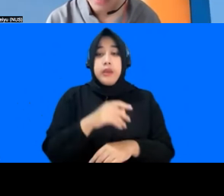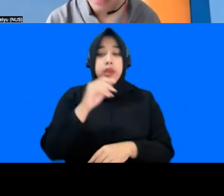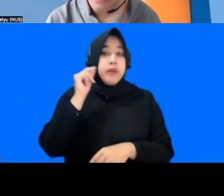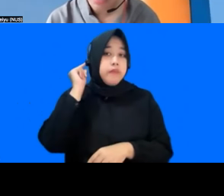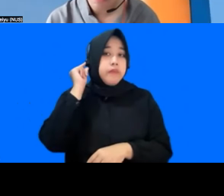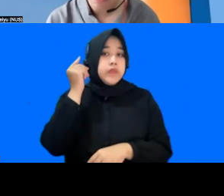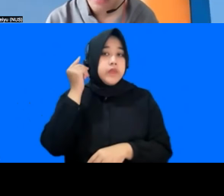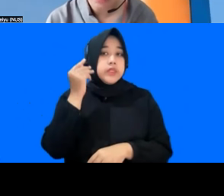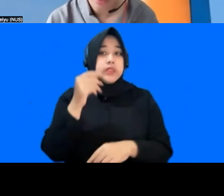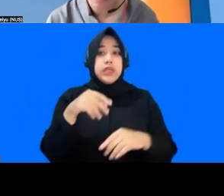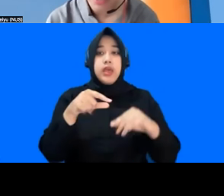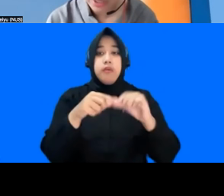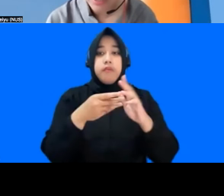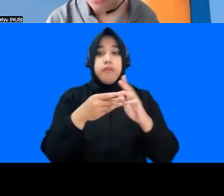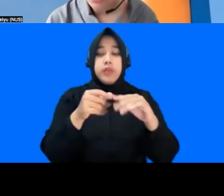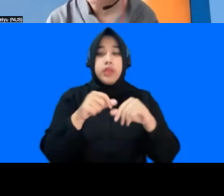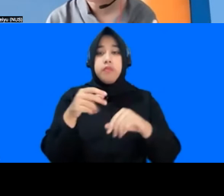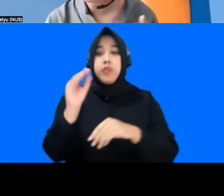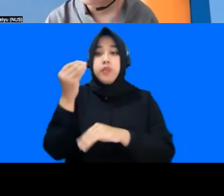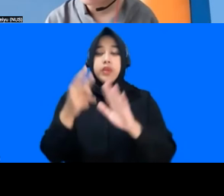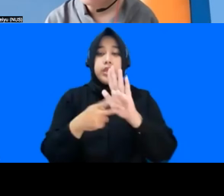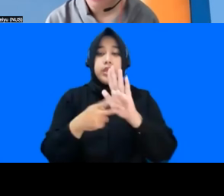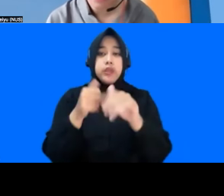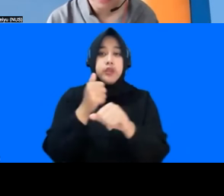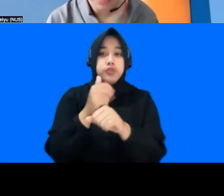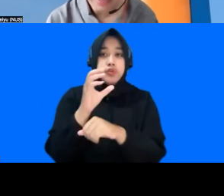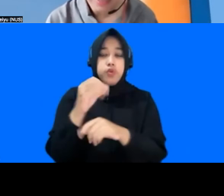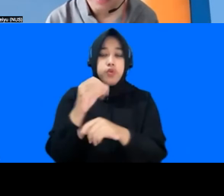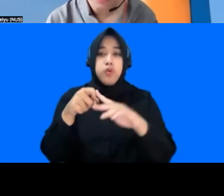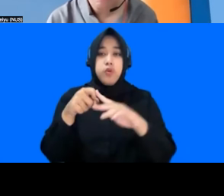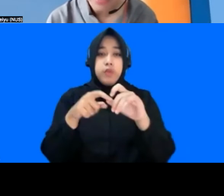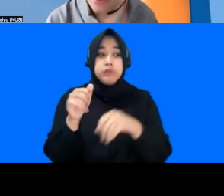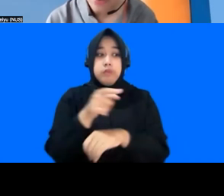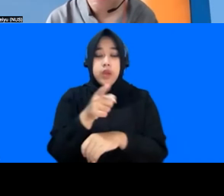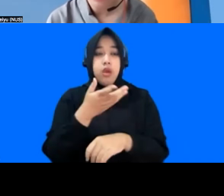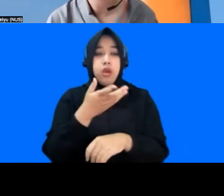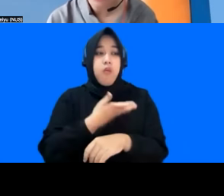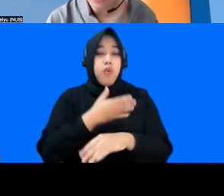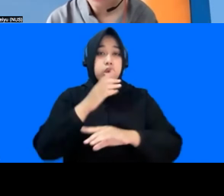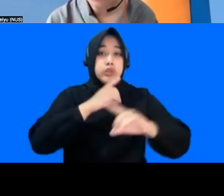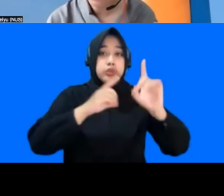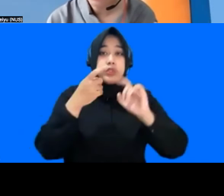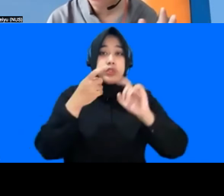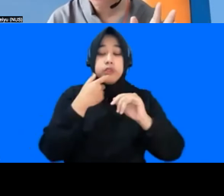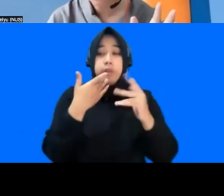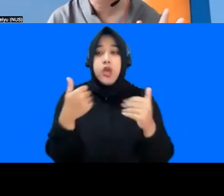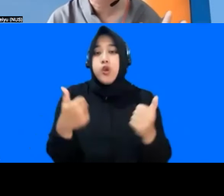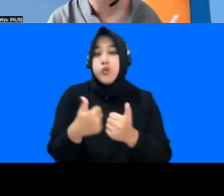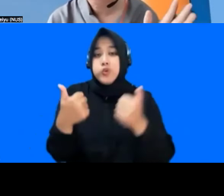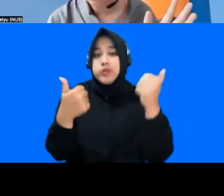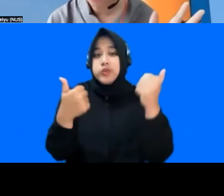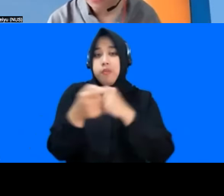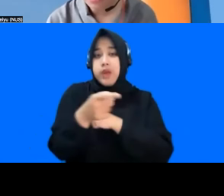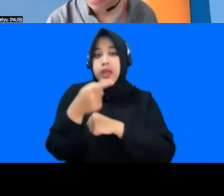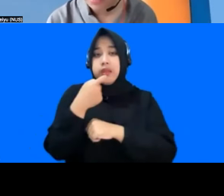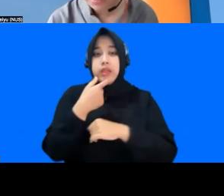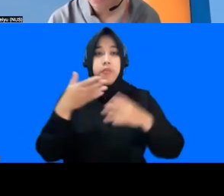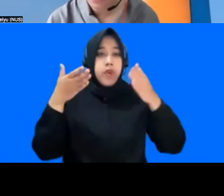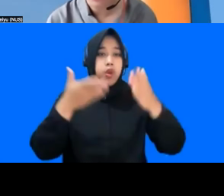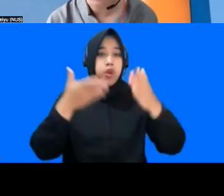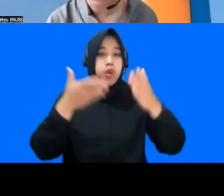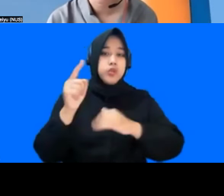Women's Development Cooperation. She discussed their successes in mainstream gender across policy